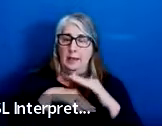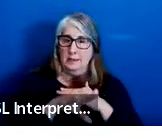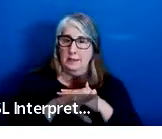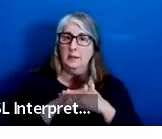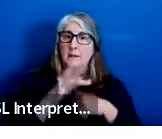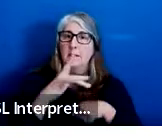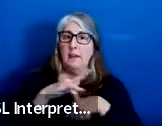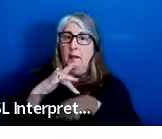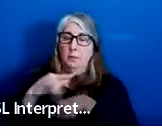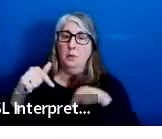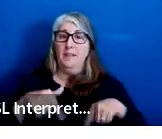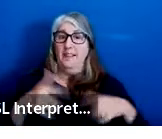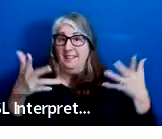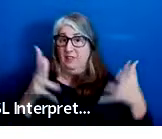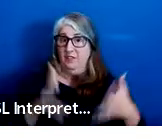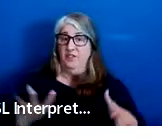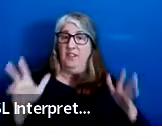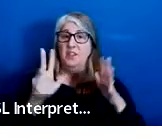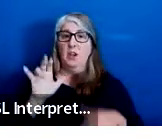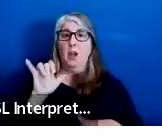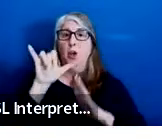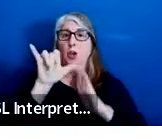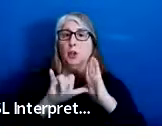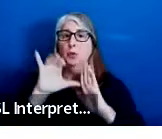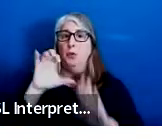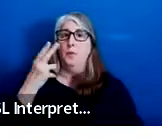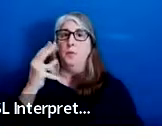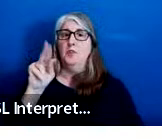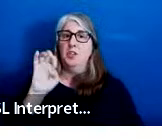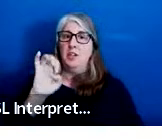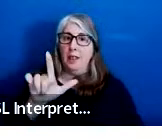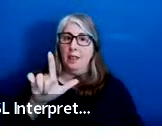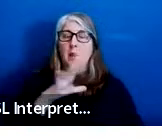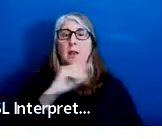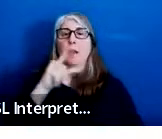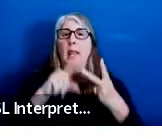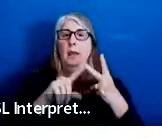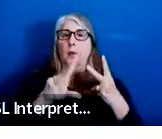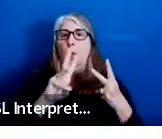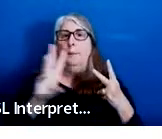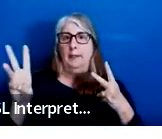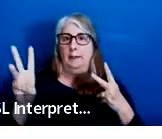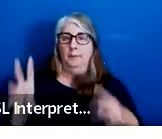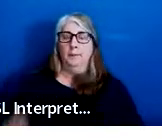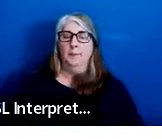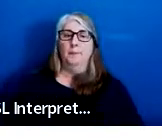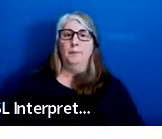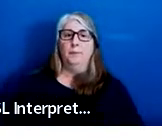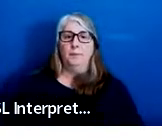we're finished on our YouTube channel, as well as on our website. Right.